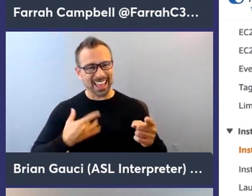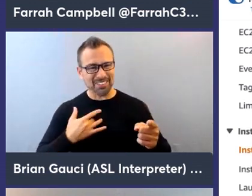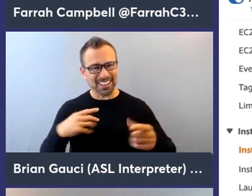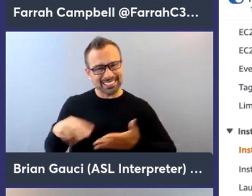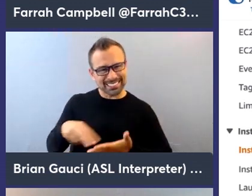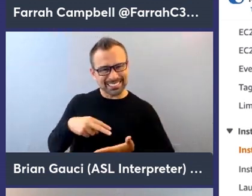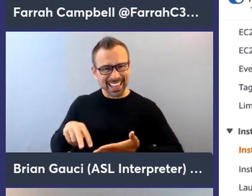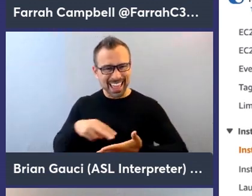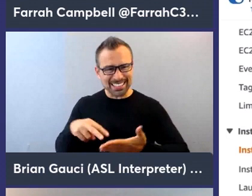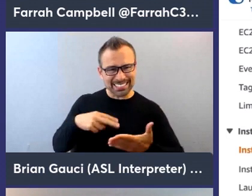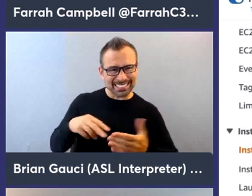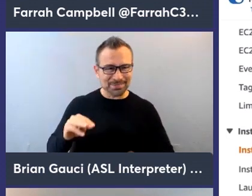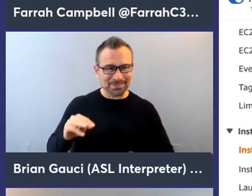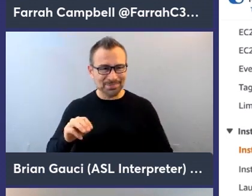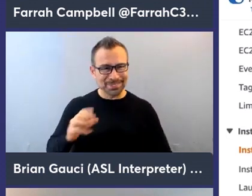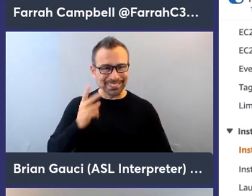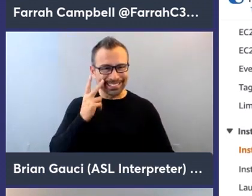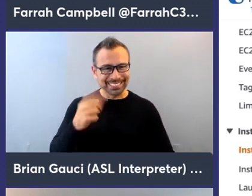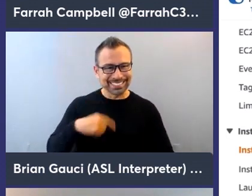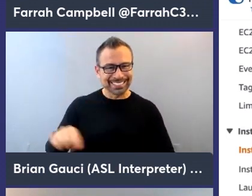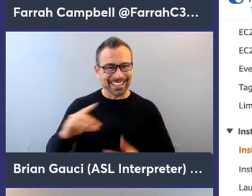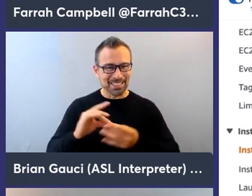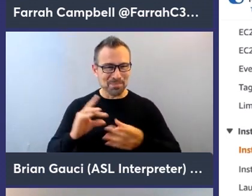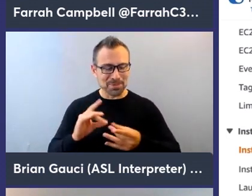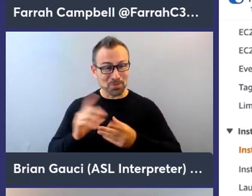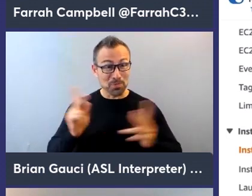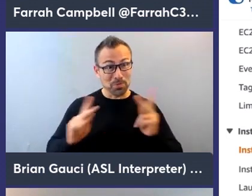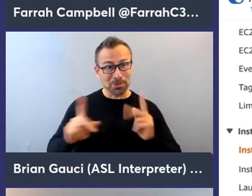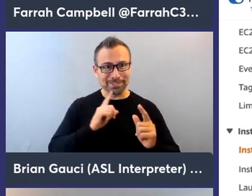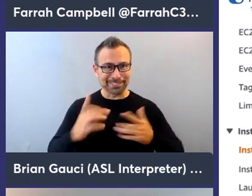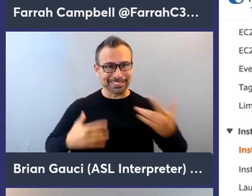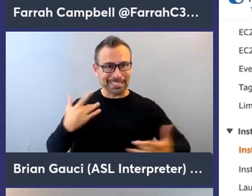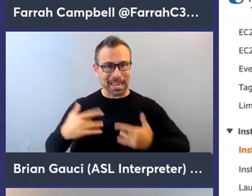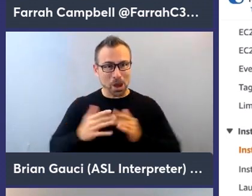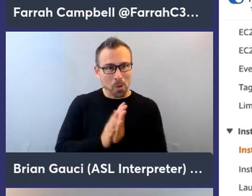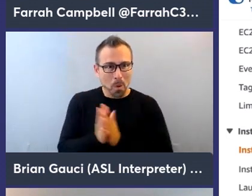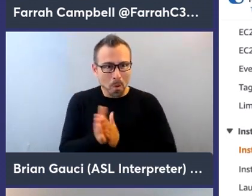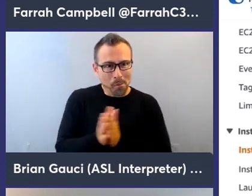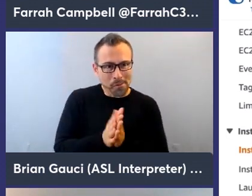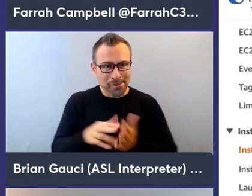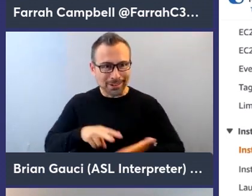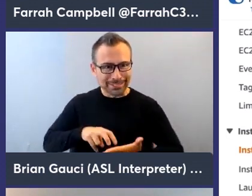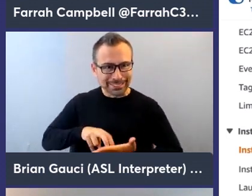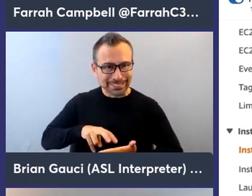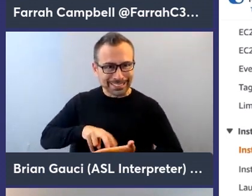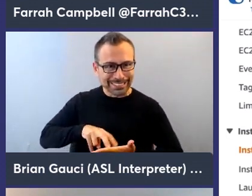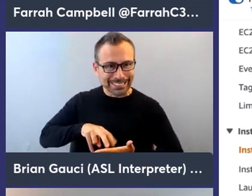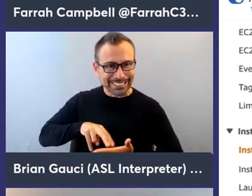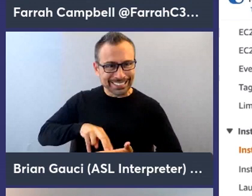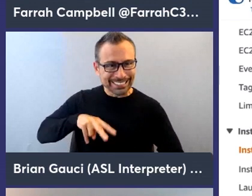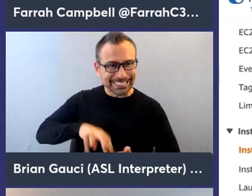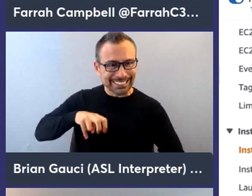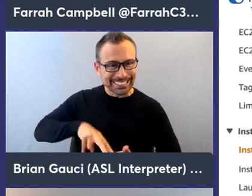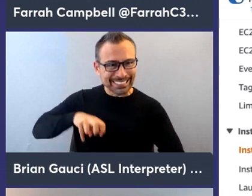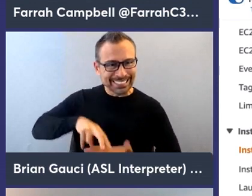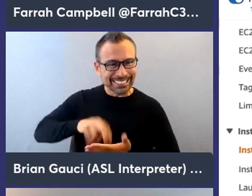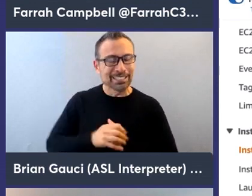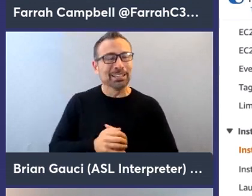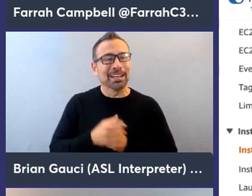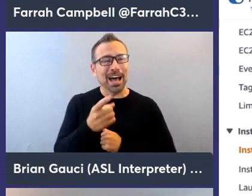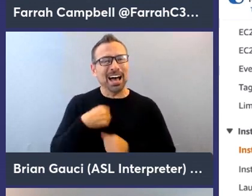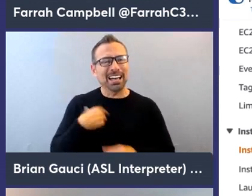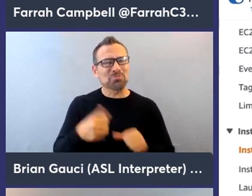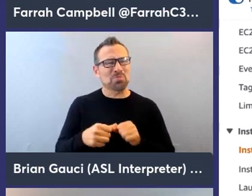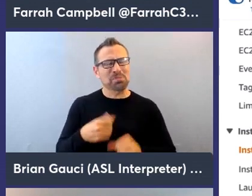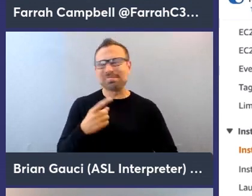excited and watching the live stream, like doing some sort of dance. Or like I can't remember what the dance is. I'm trying to remember